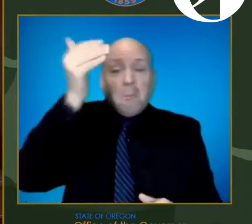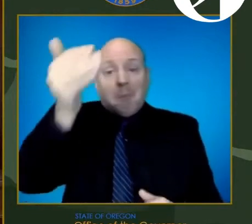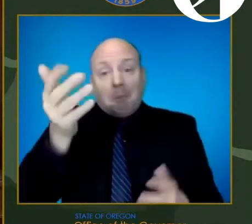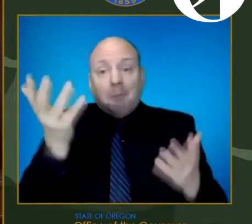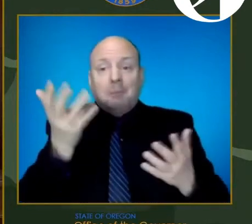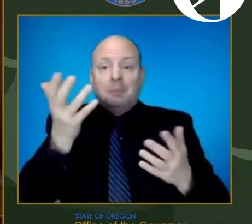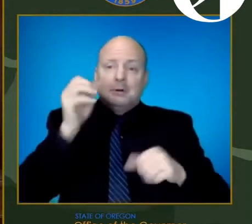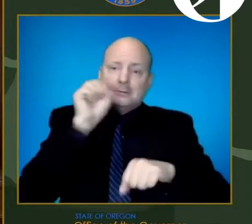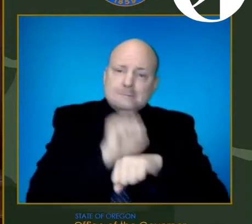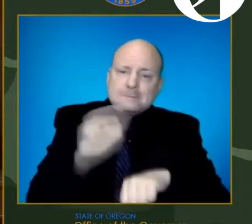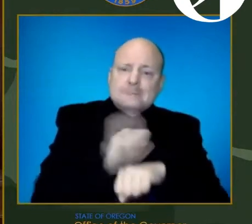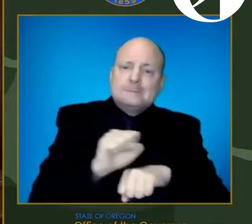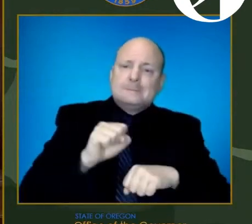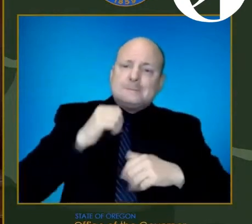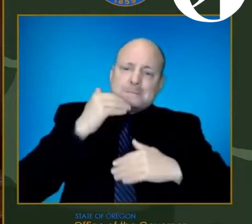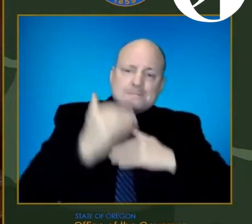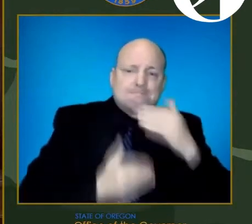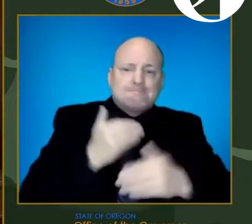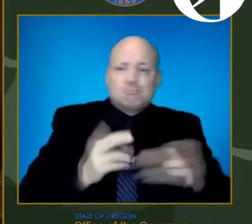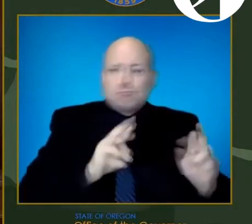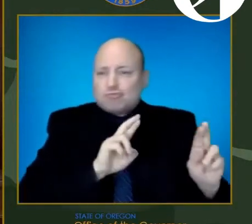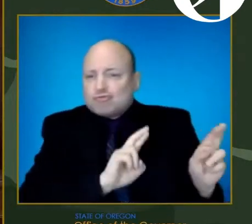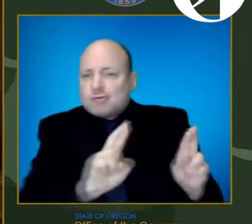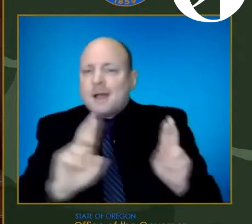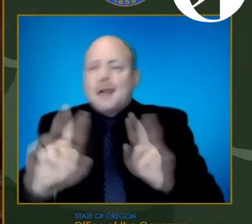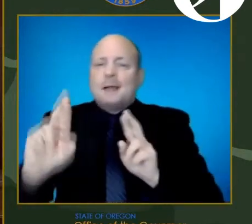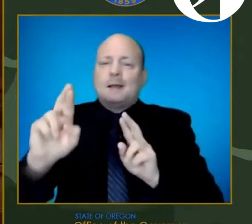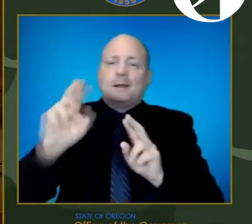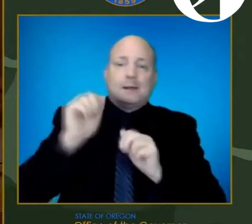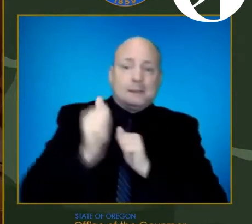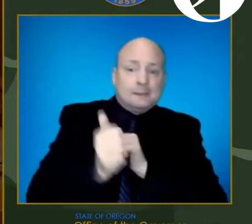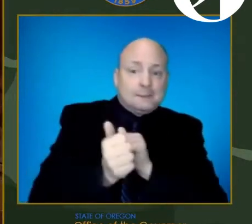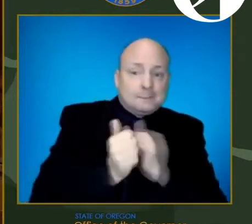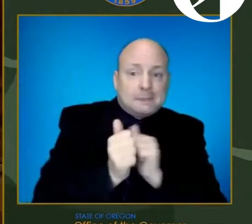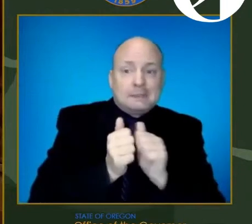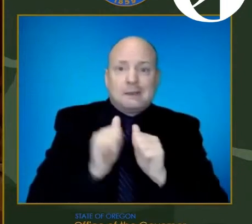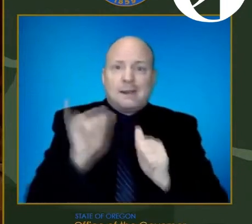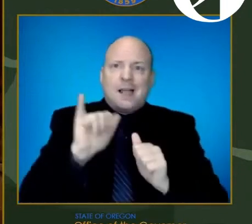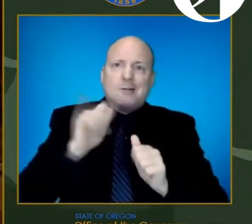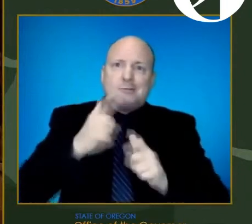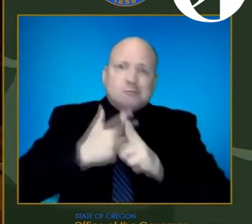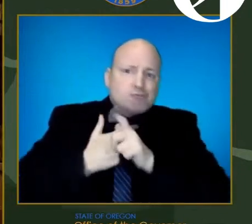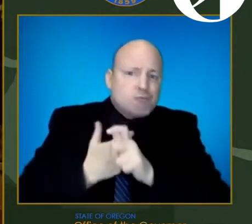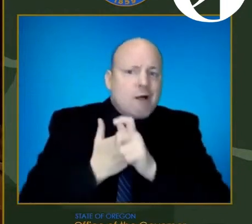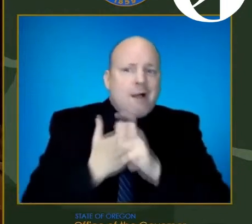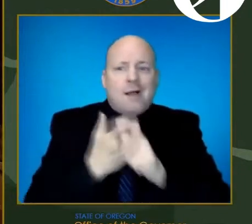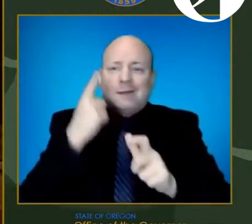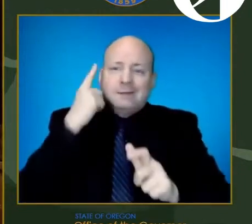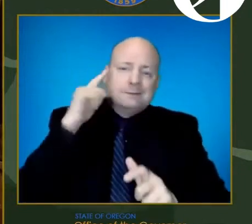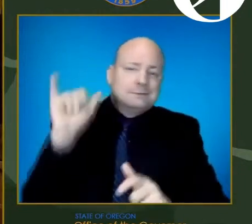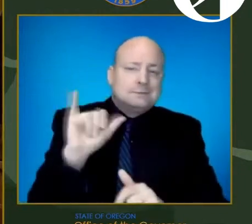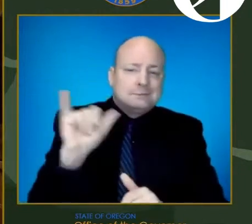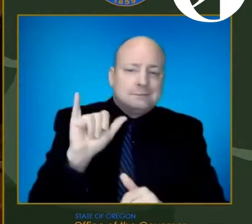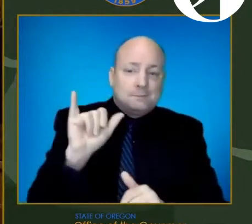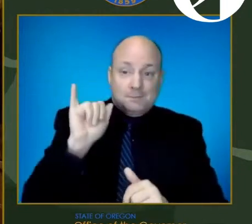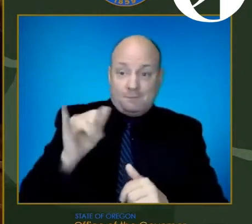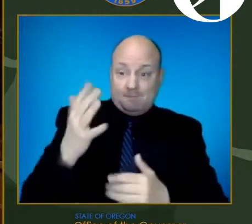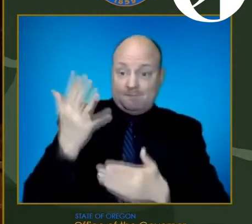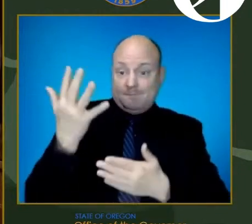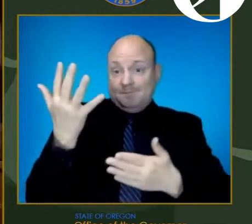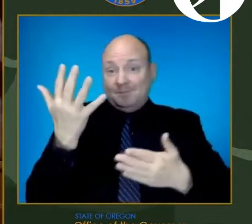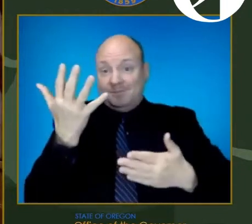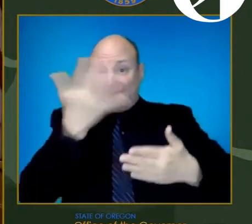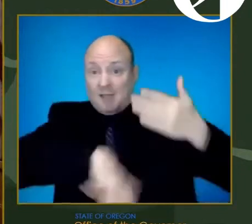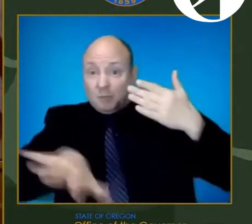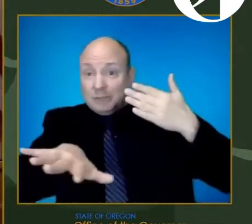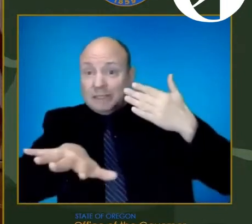marathon. Just 5 weeks later, on February 28th, we had our first